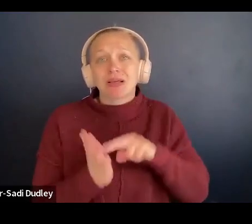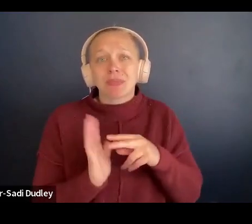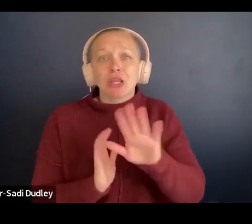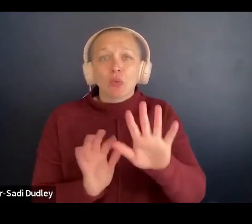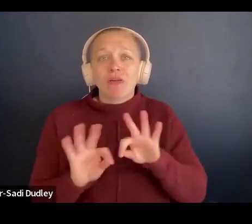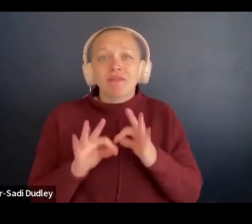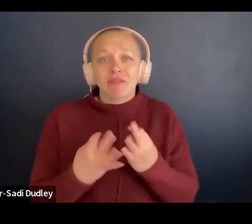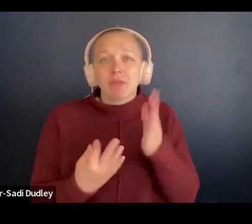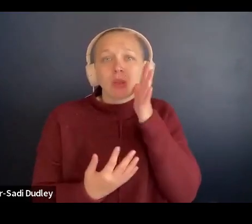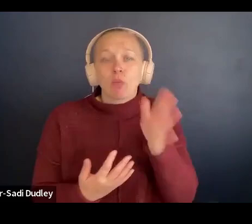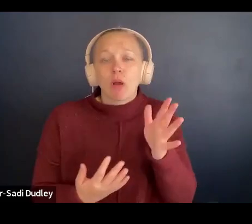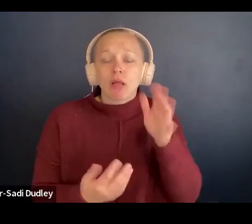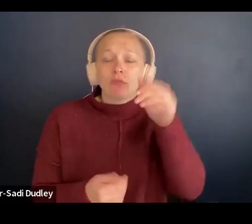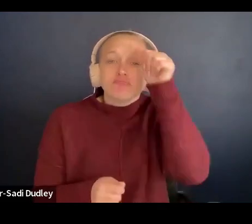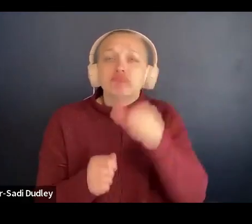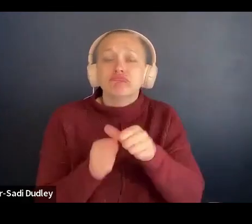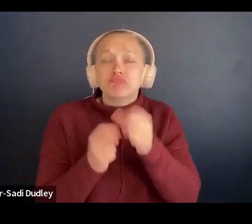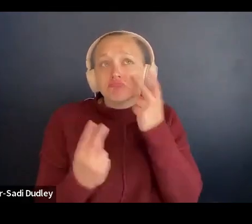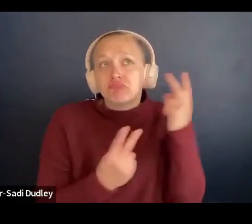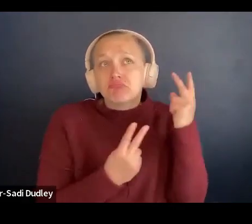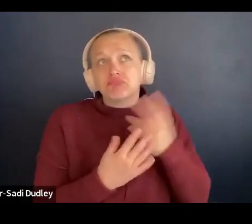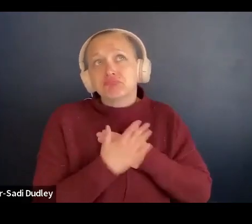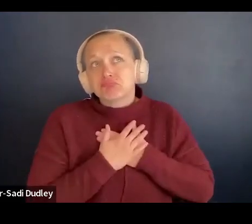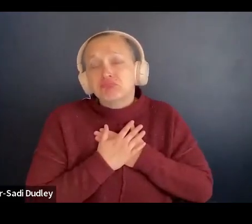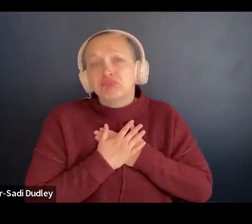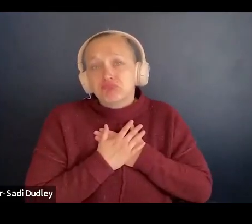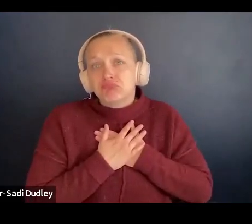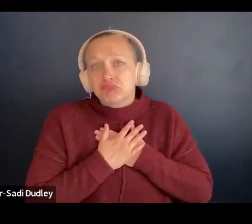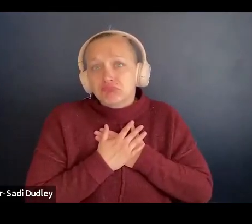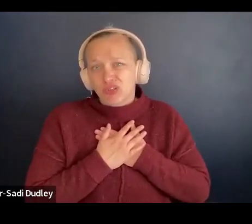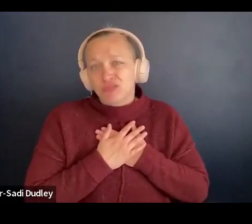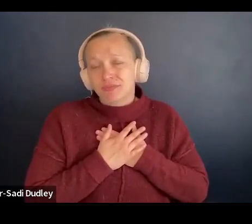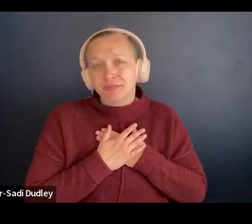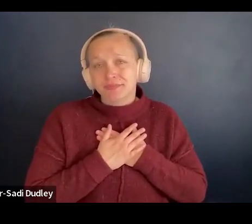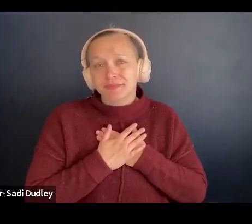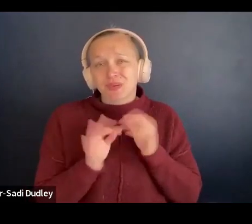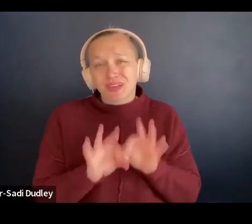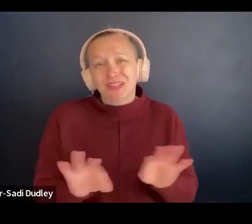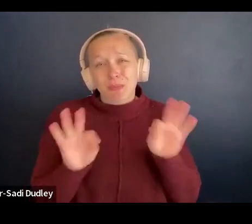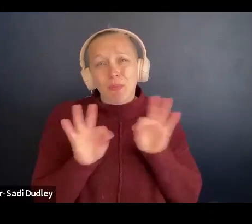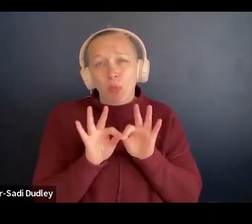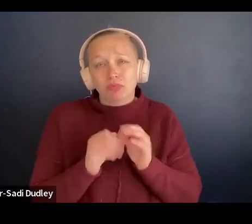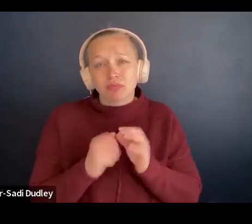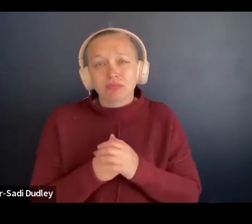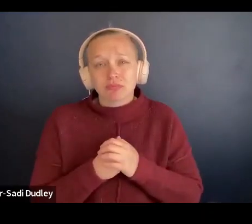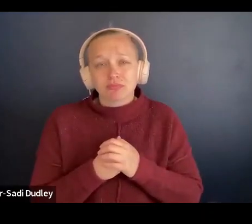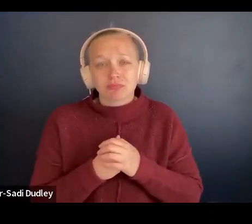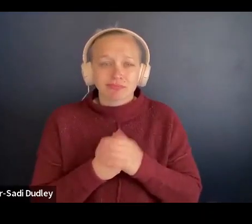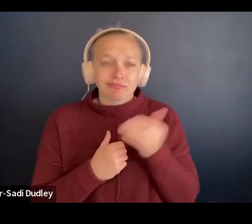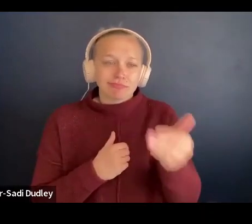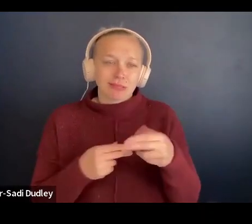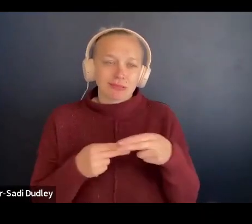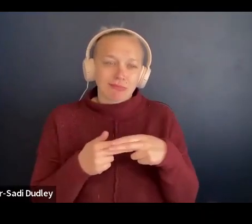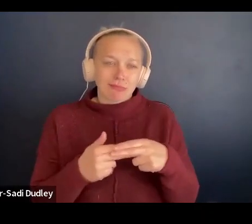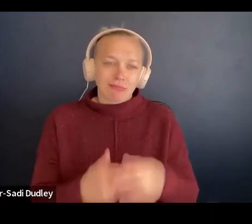forget and they'll keep with them always. So we'll go on to the next slide.